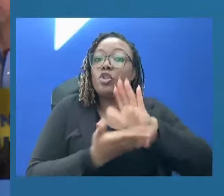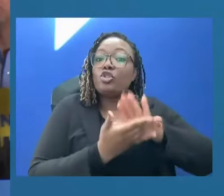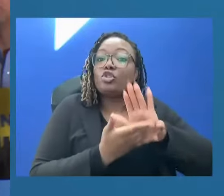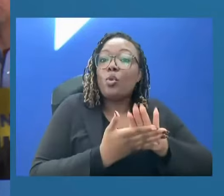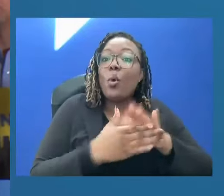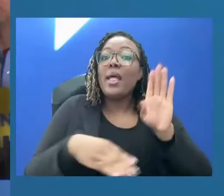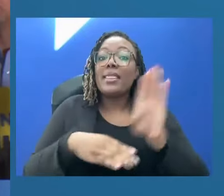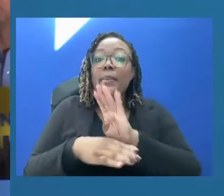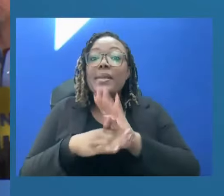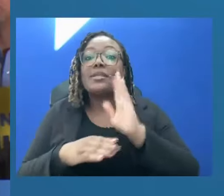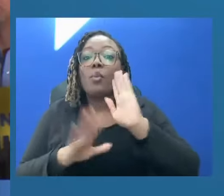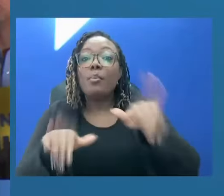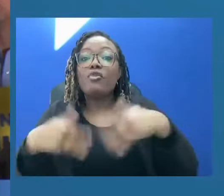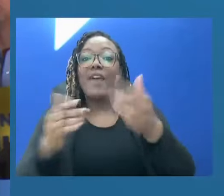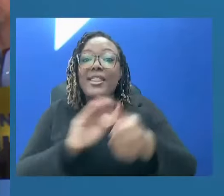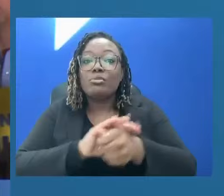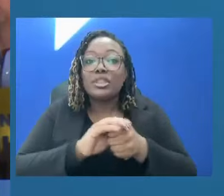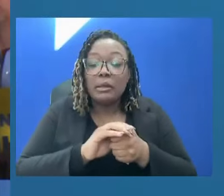that will give them shelter.